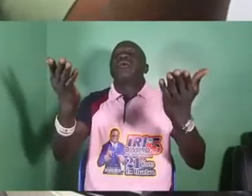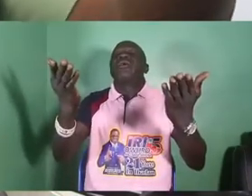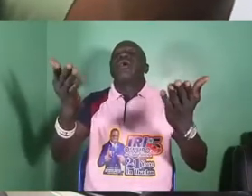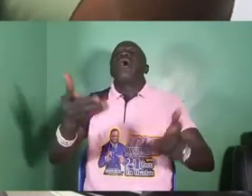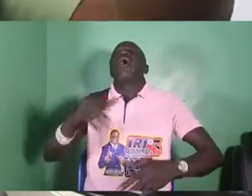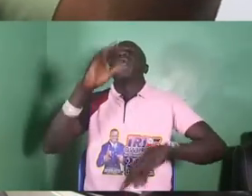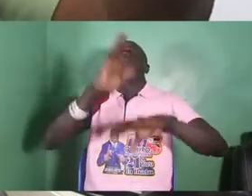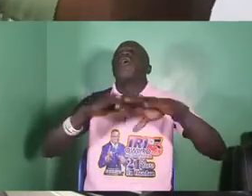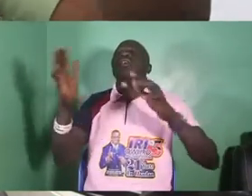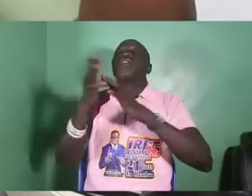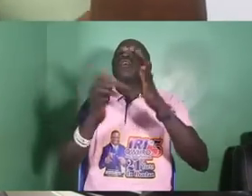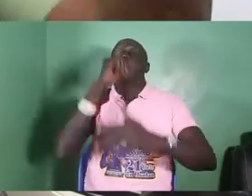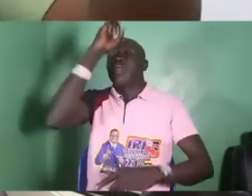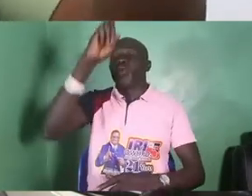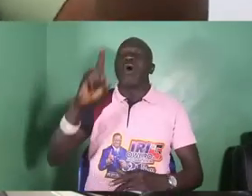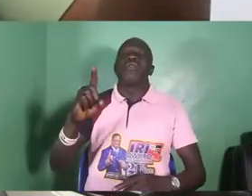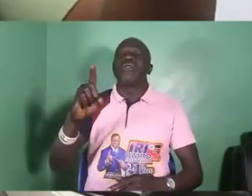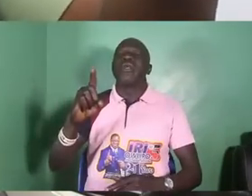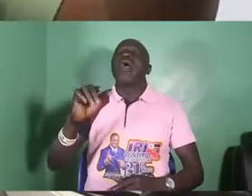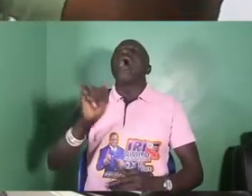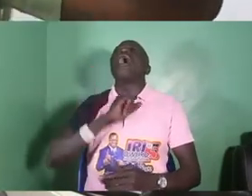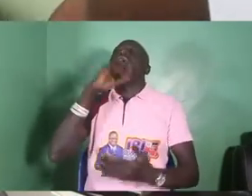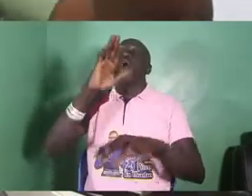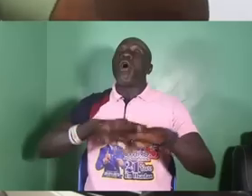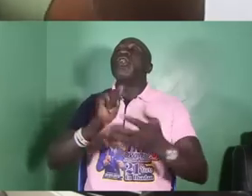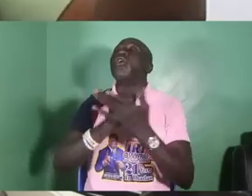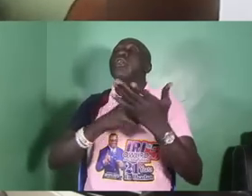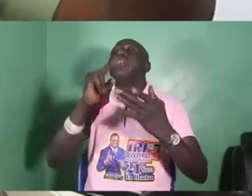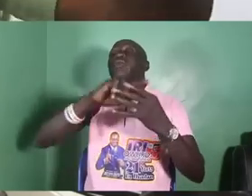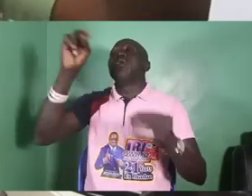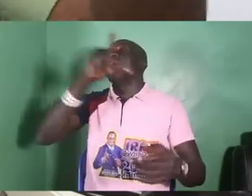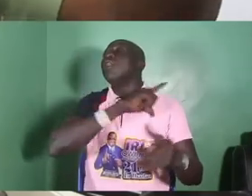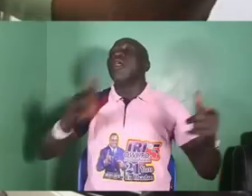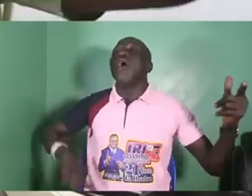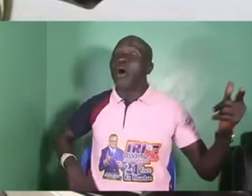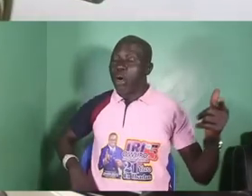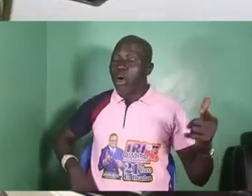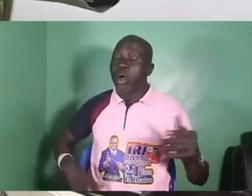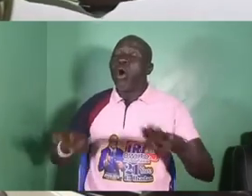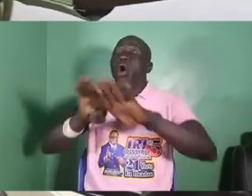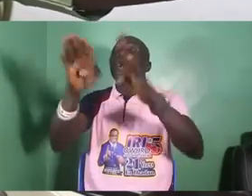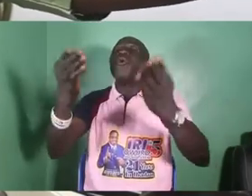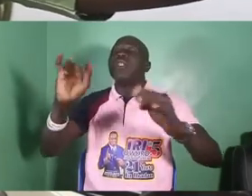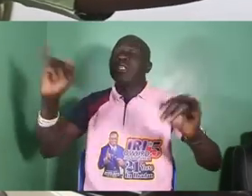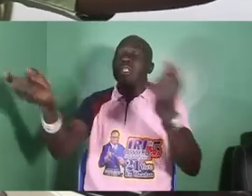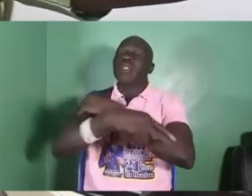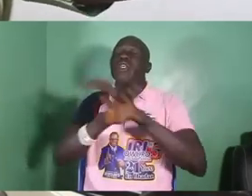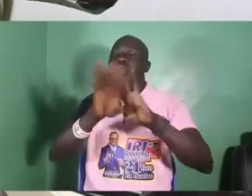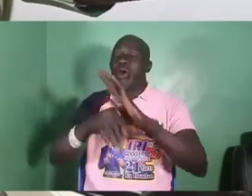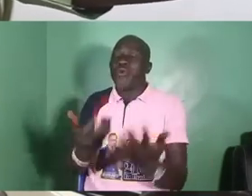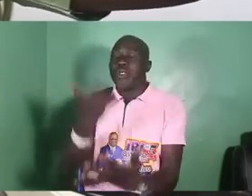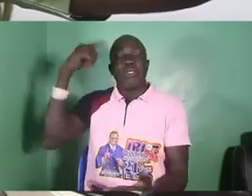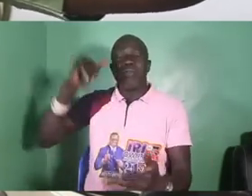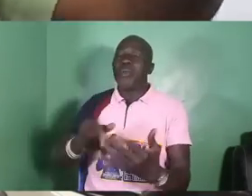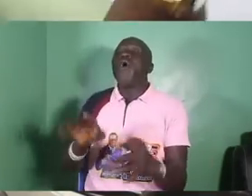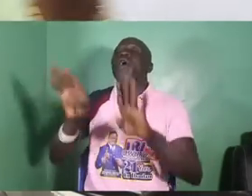wa to ru ko je tu le kan to so wa pe eme mimo olowo e sile ko la fun mi e sile